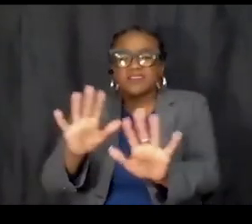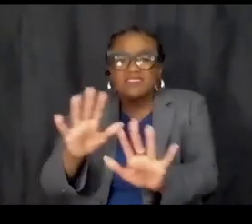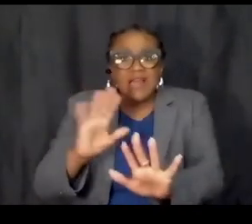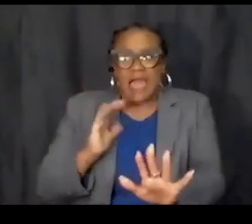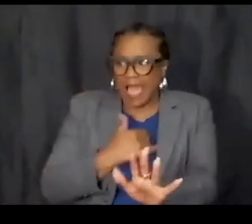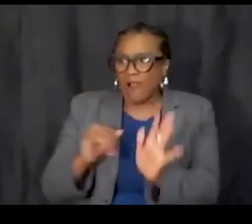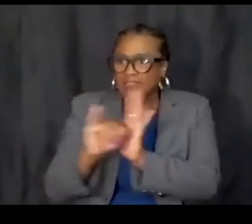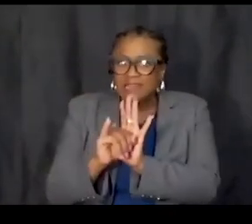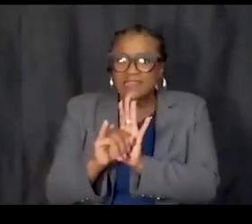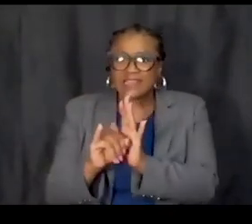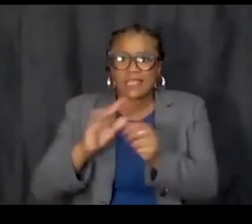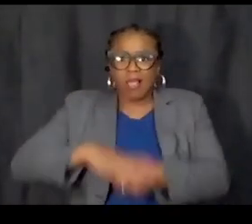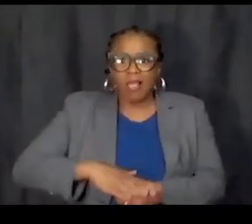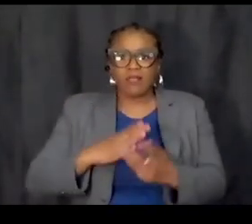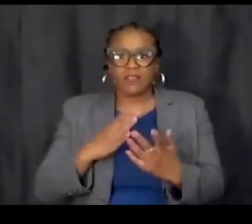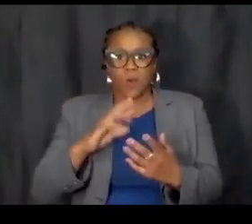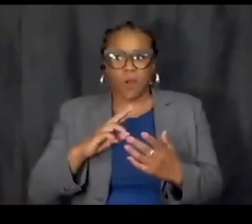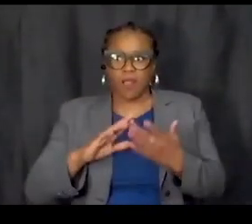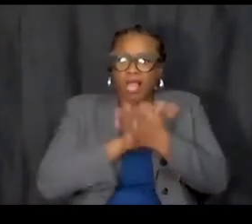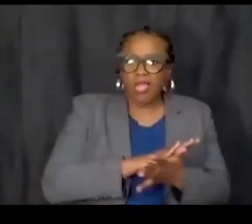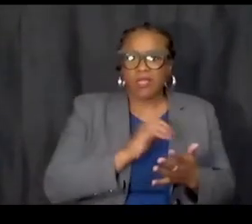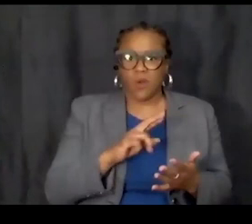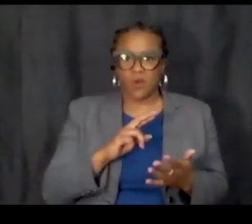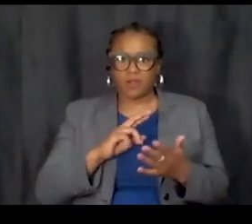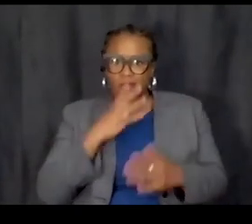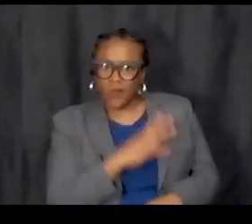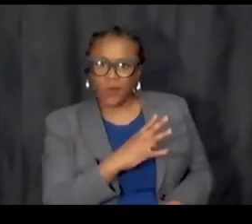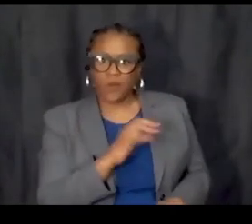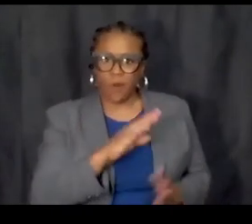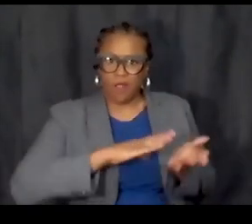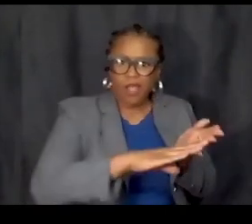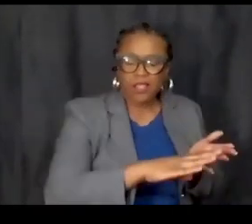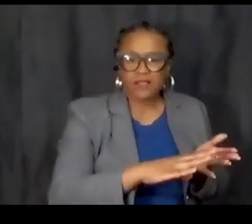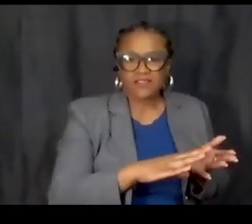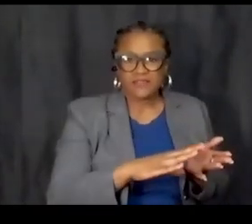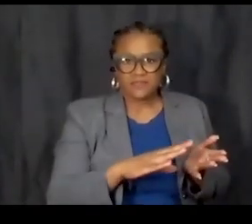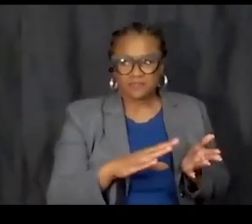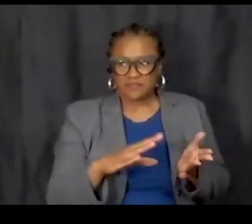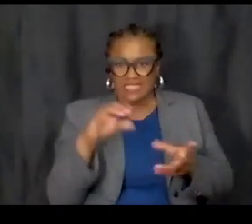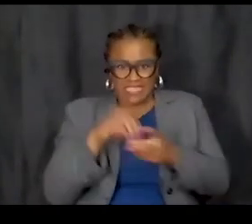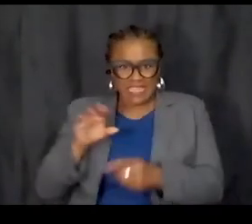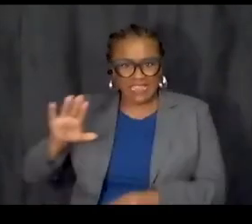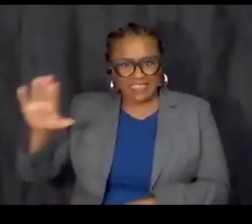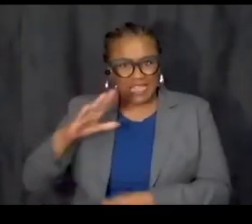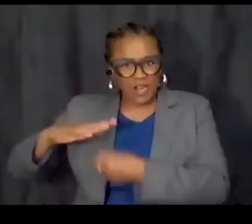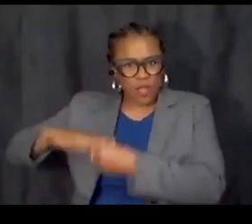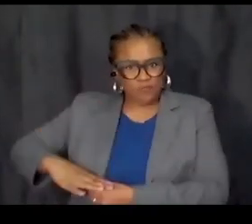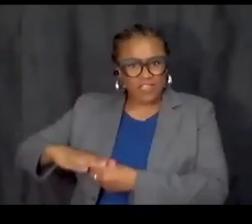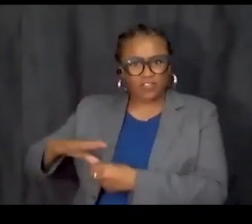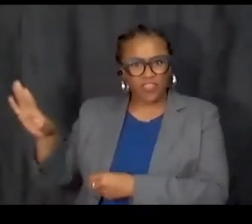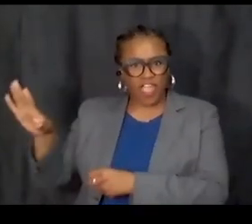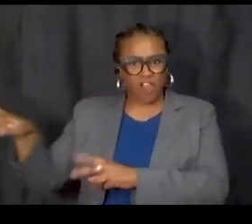refracted in the, you know, eye lines of the oppressors that are among us is